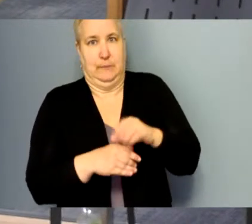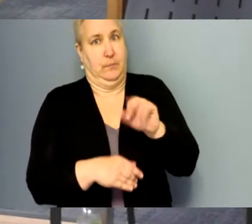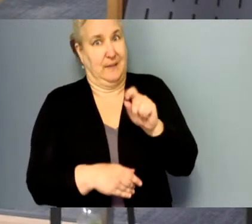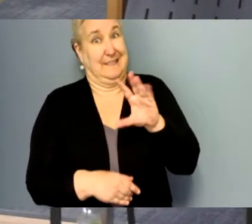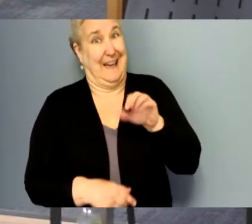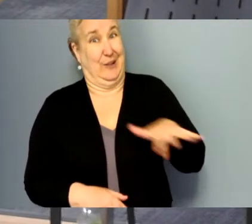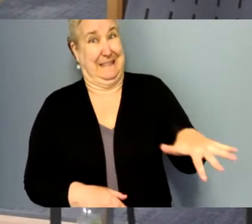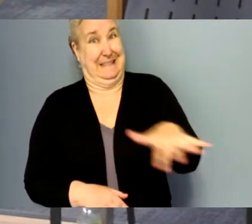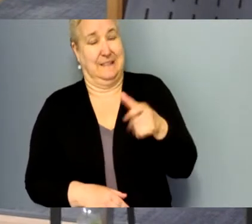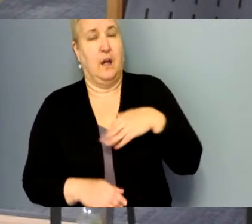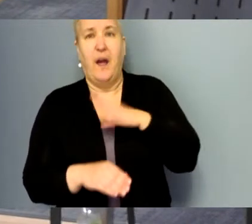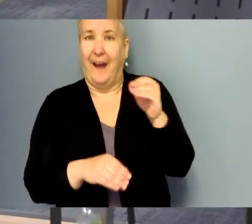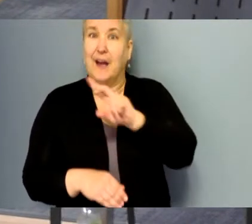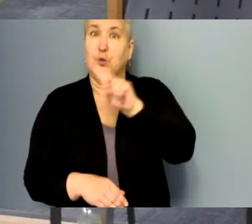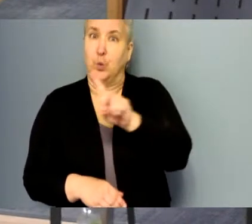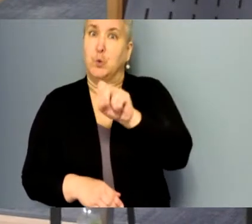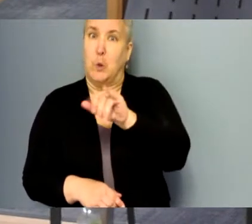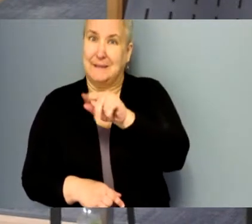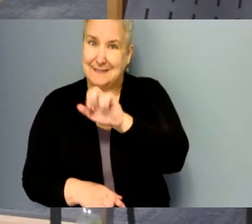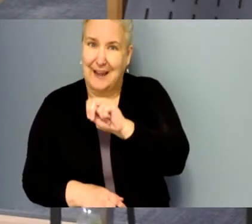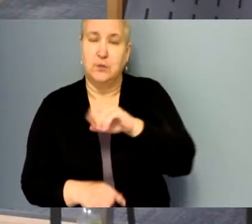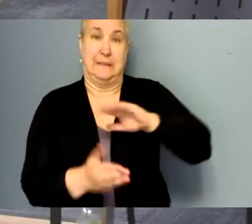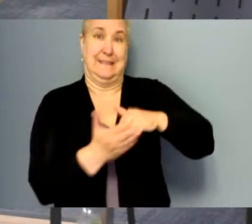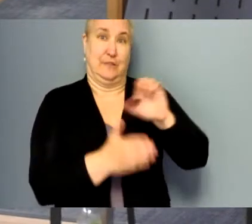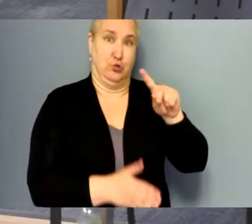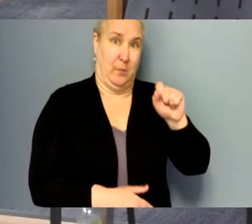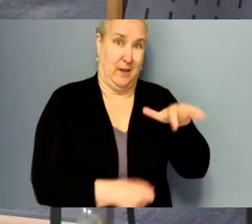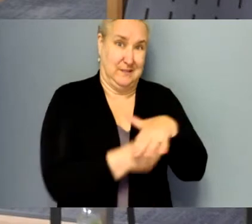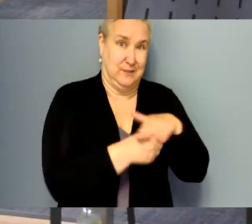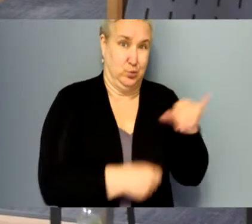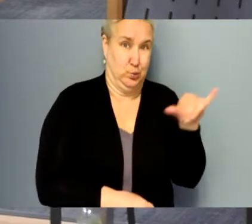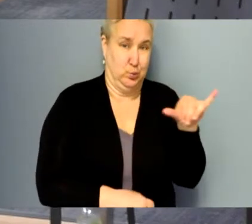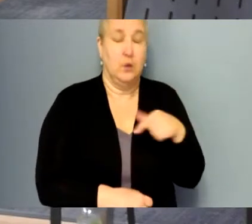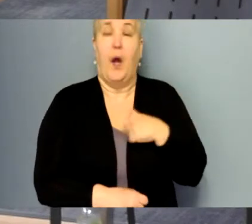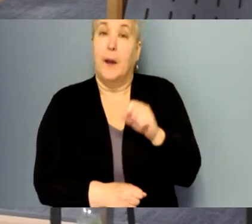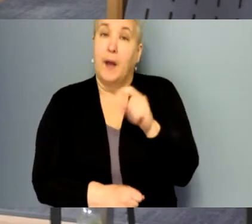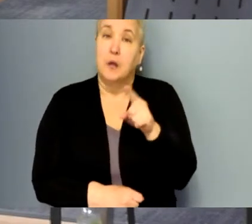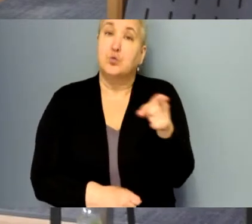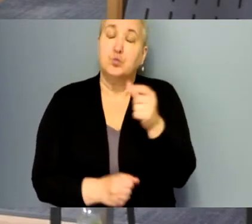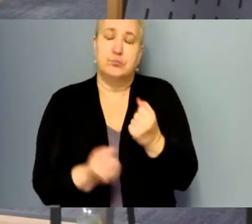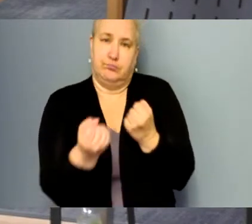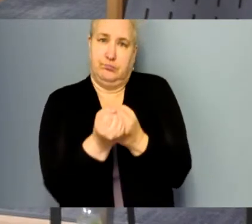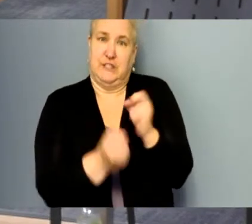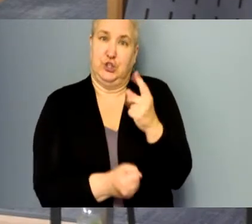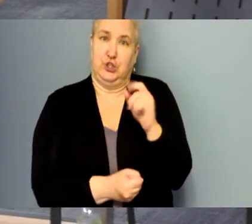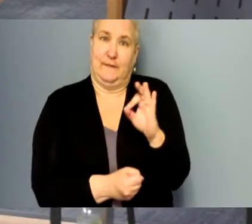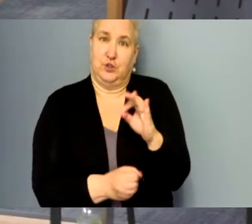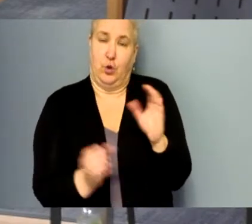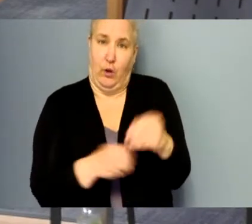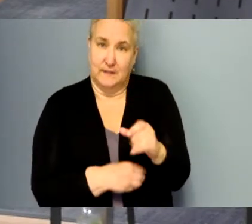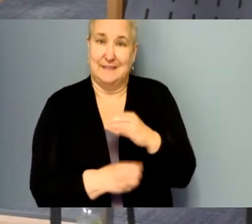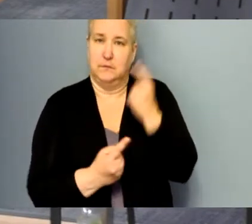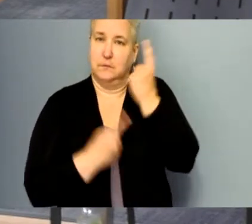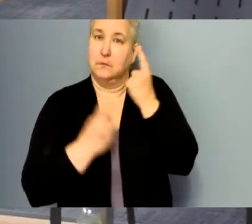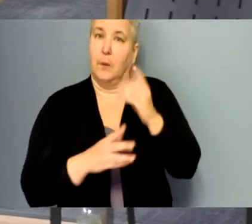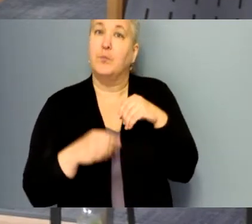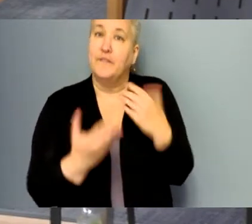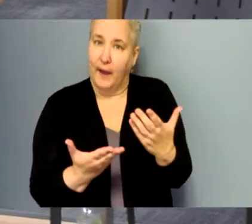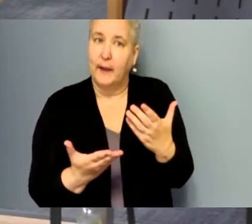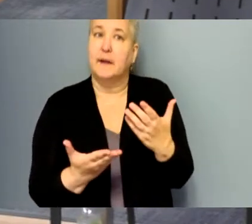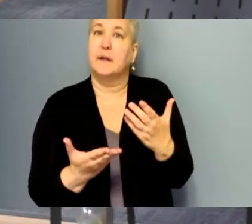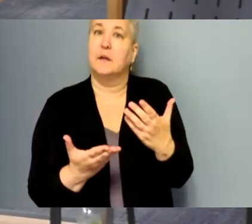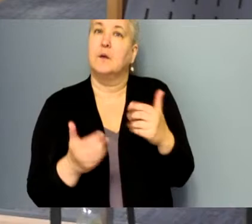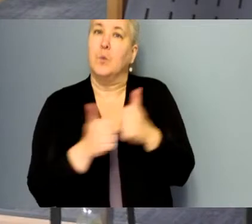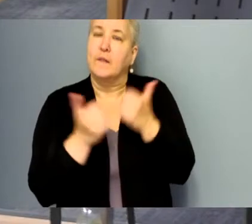County and in Doylestown and in the Central Bucks region. I am asking that you would support the Sheriff's Office and to consider providing them